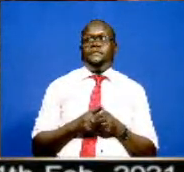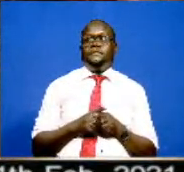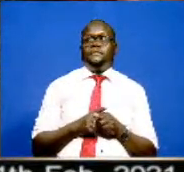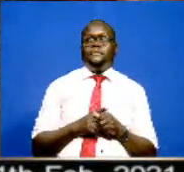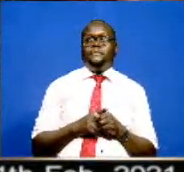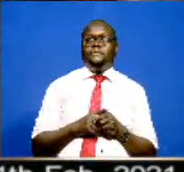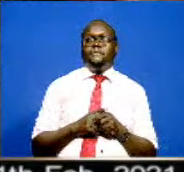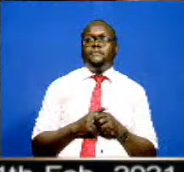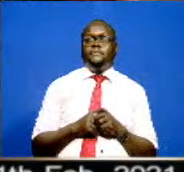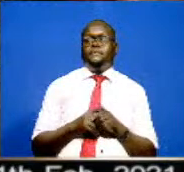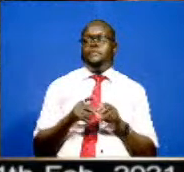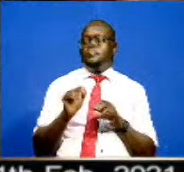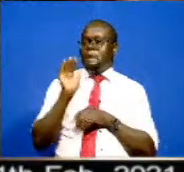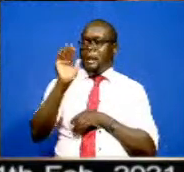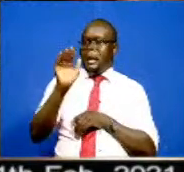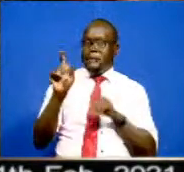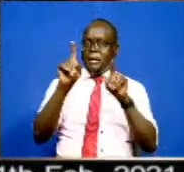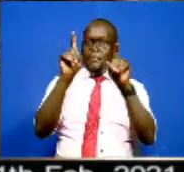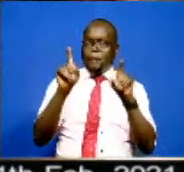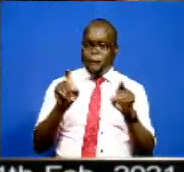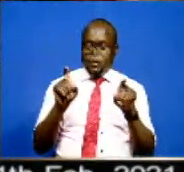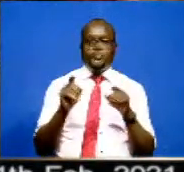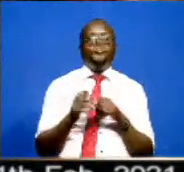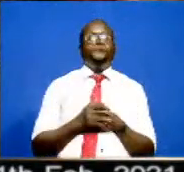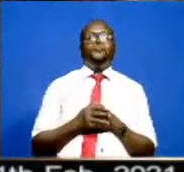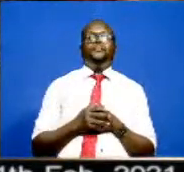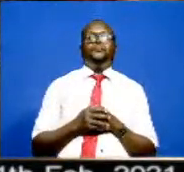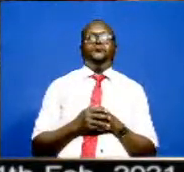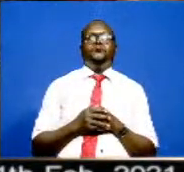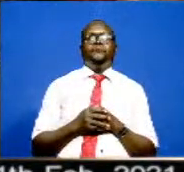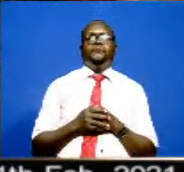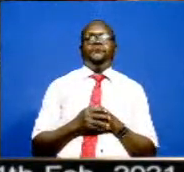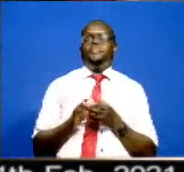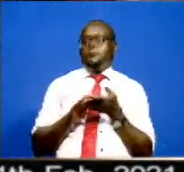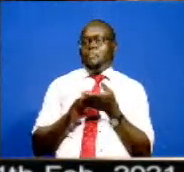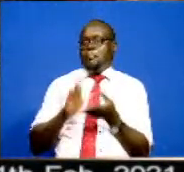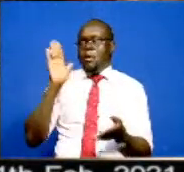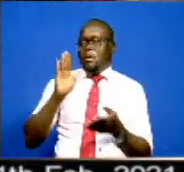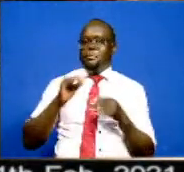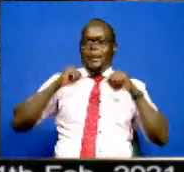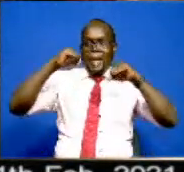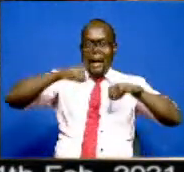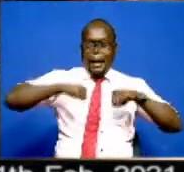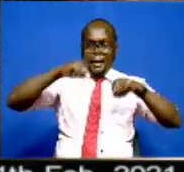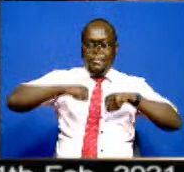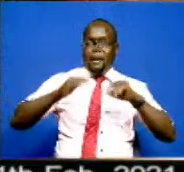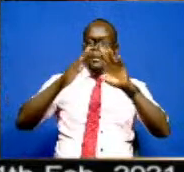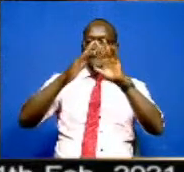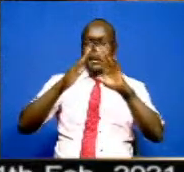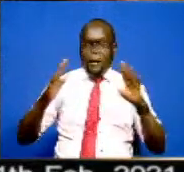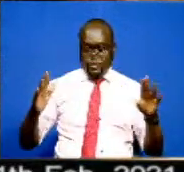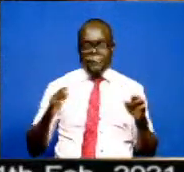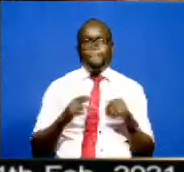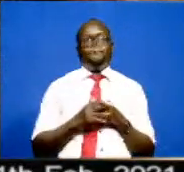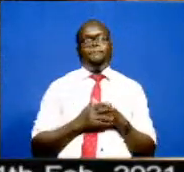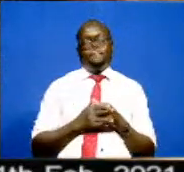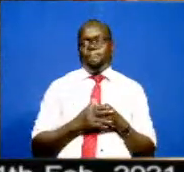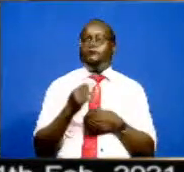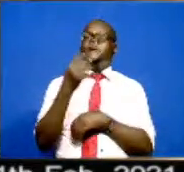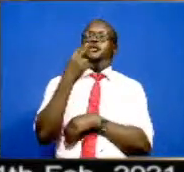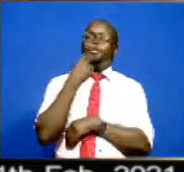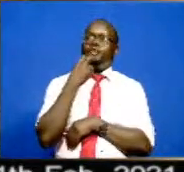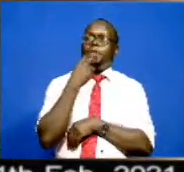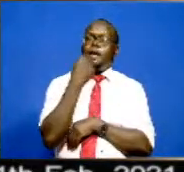Members, I propose the question, which is that further to the resolutions of the House on